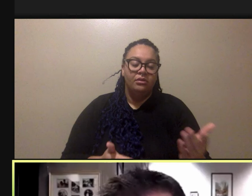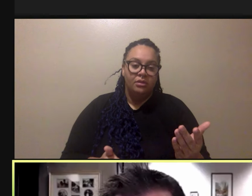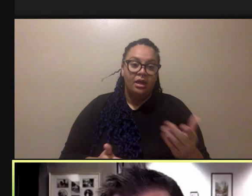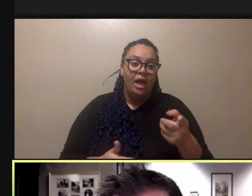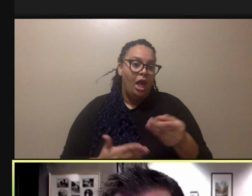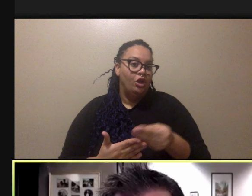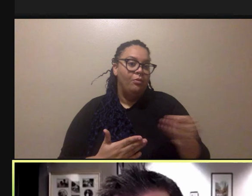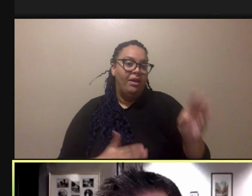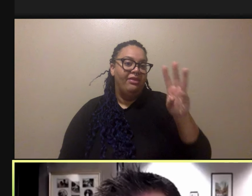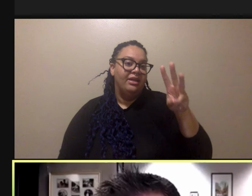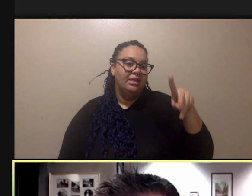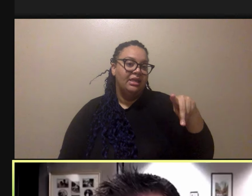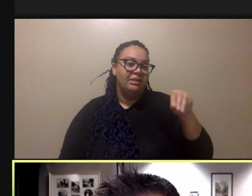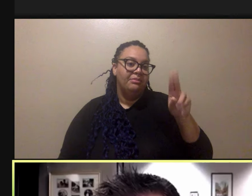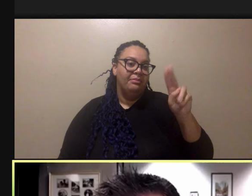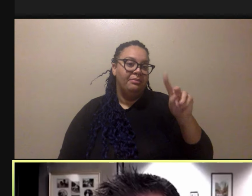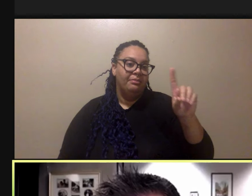you paid the 6 pounds for.